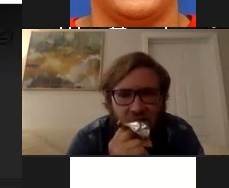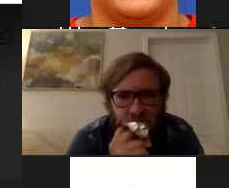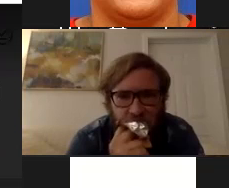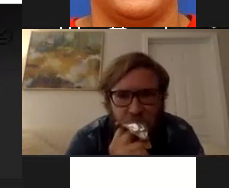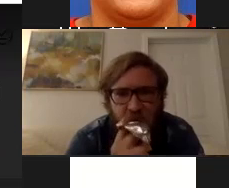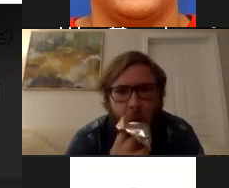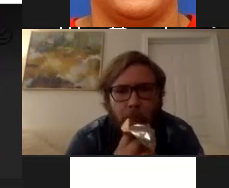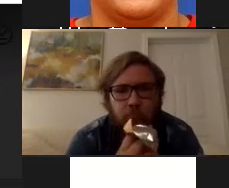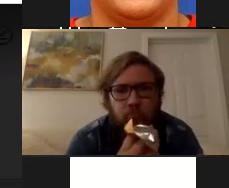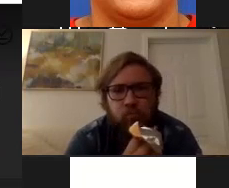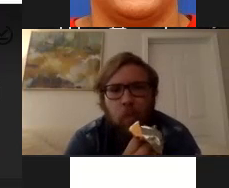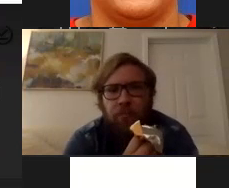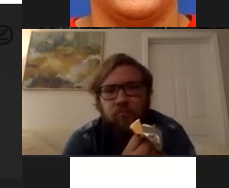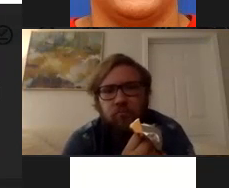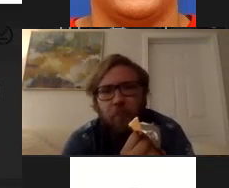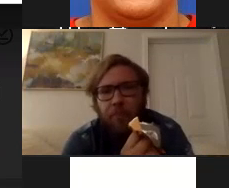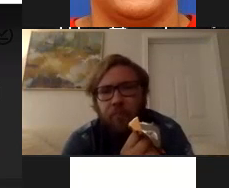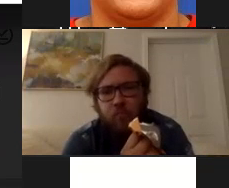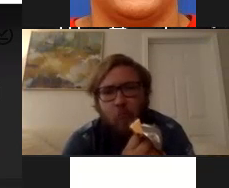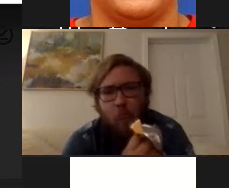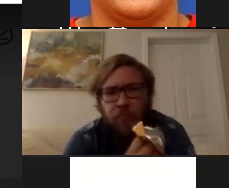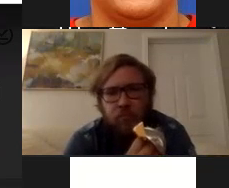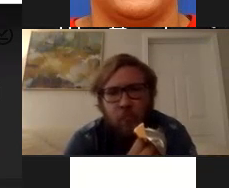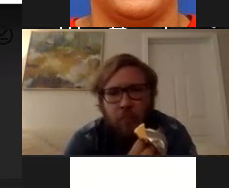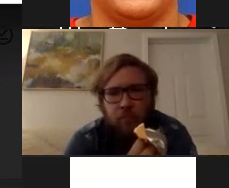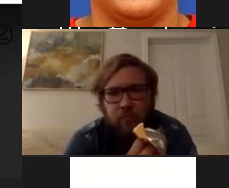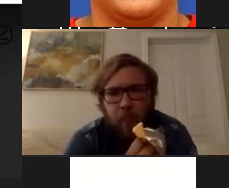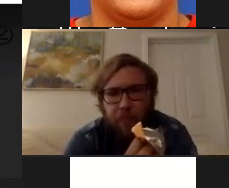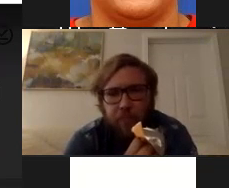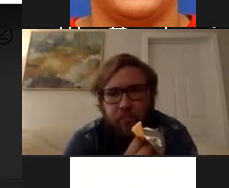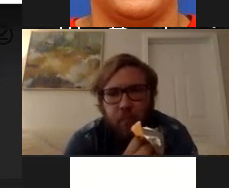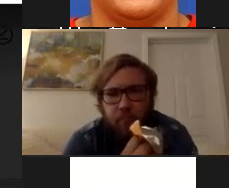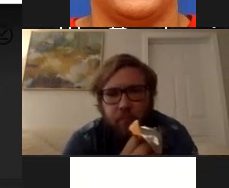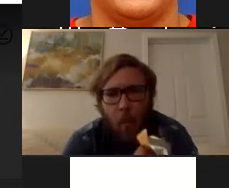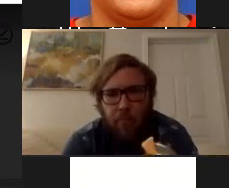and frequency for you. So those are major concepts that